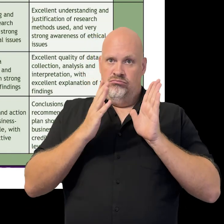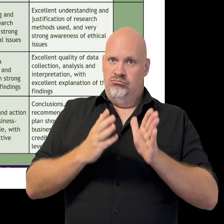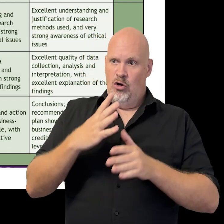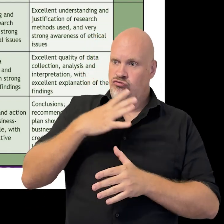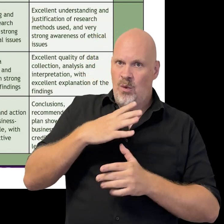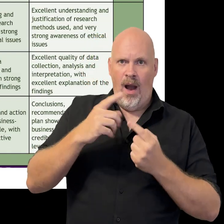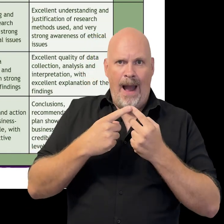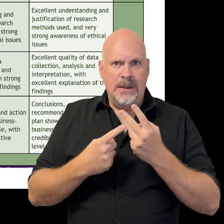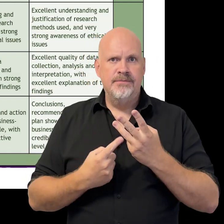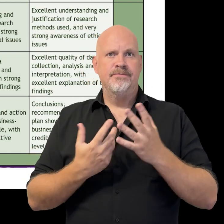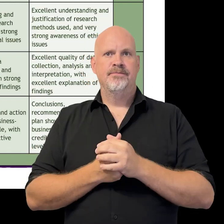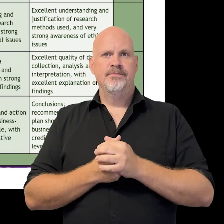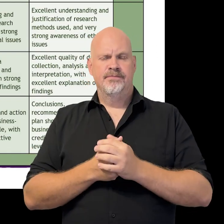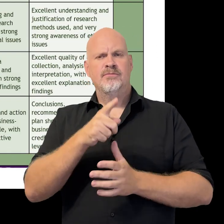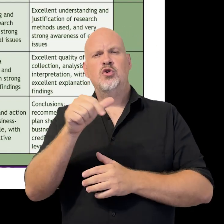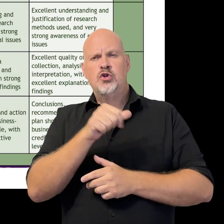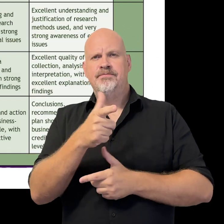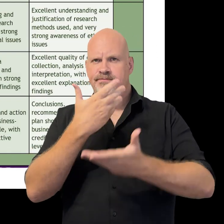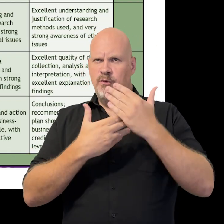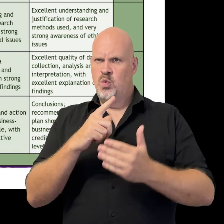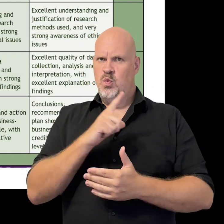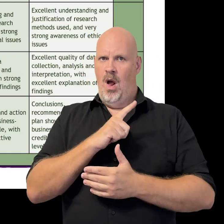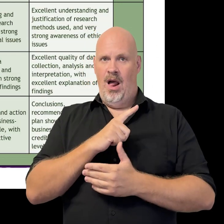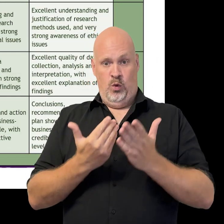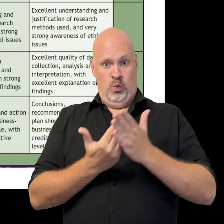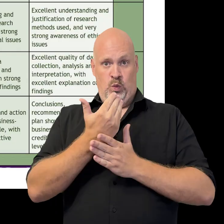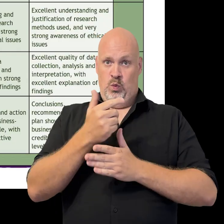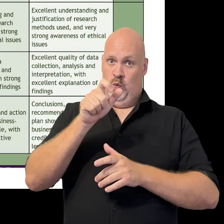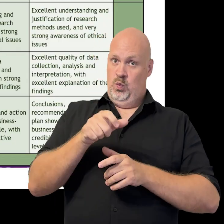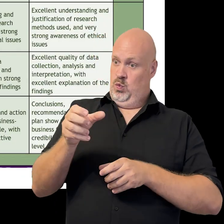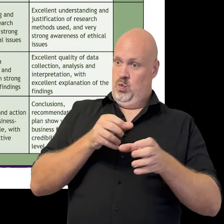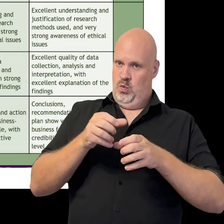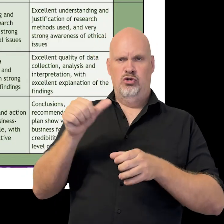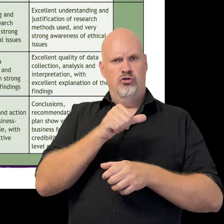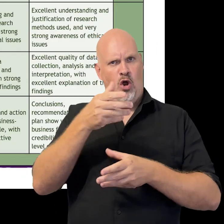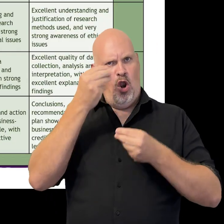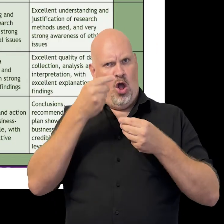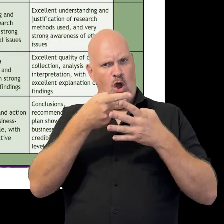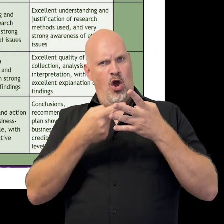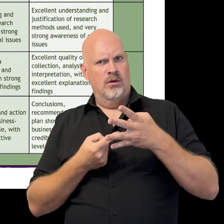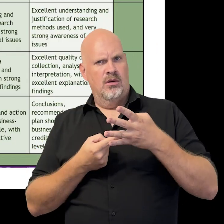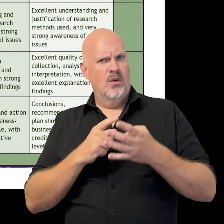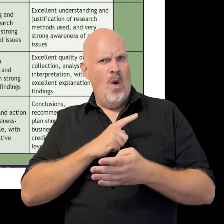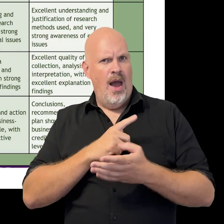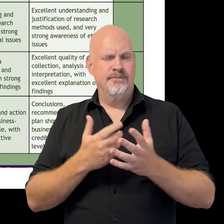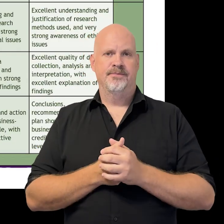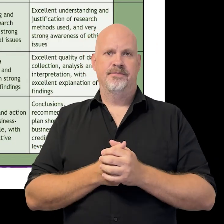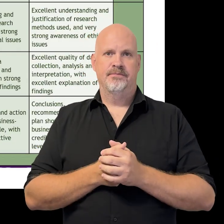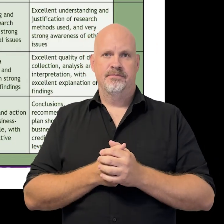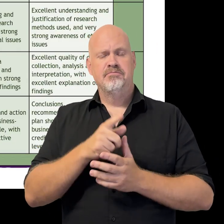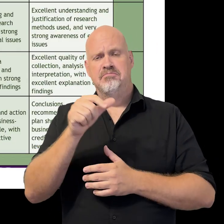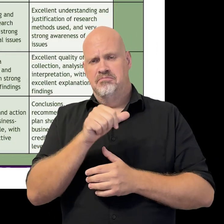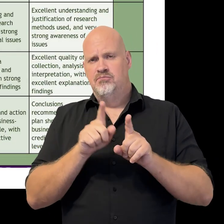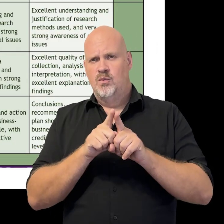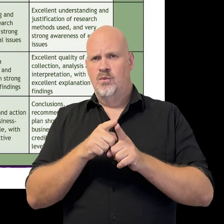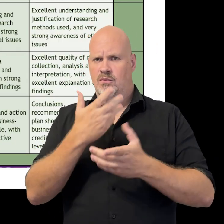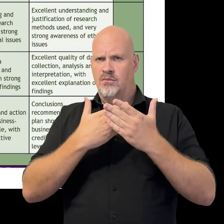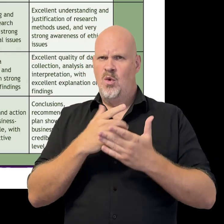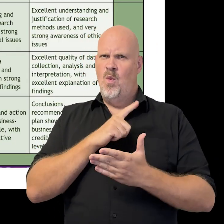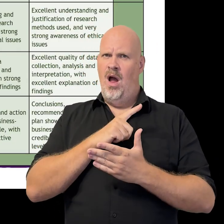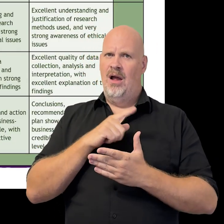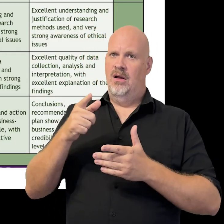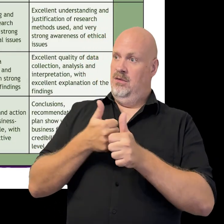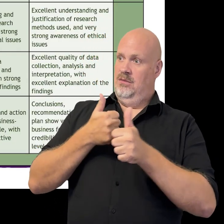on the left-hand column, you can see that they are actually mirroring the learning outcomes. So it's about the